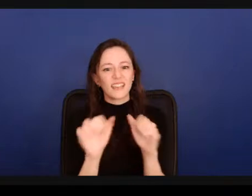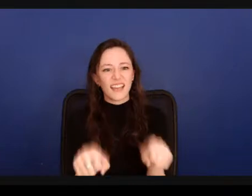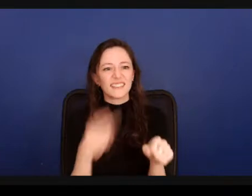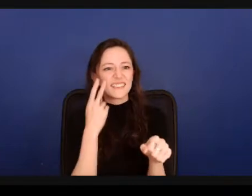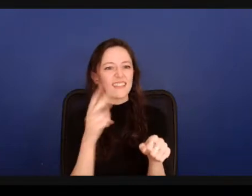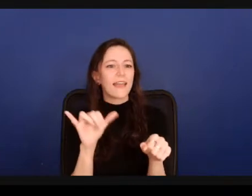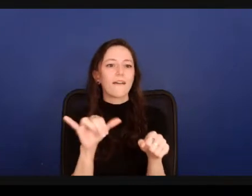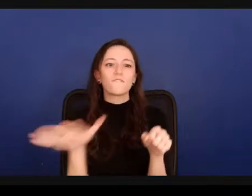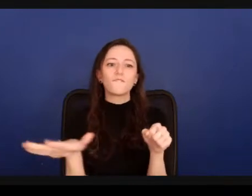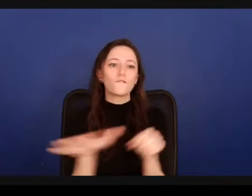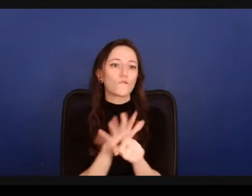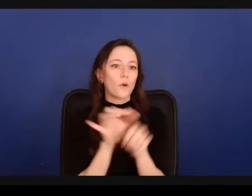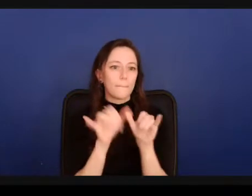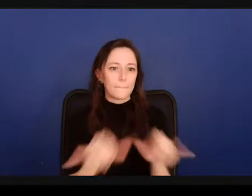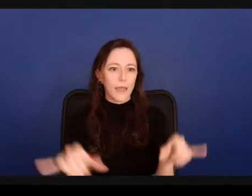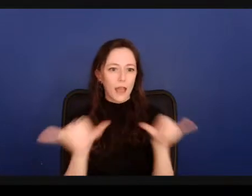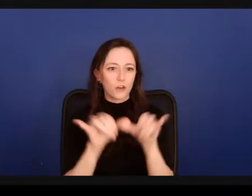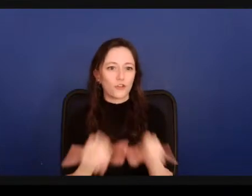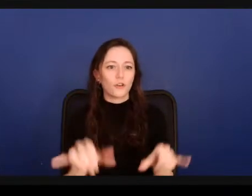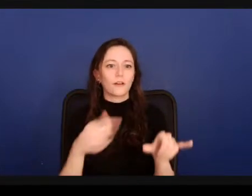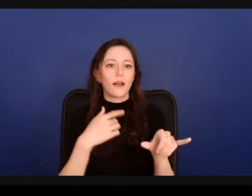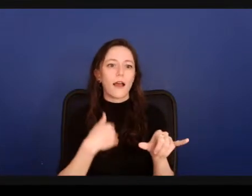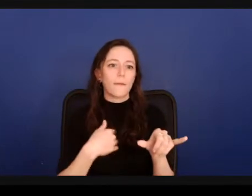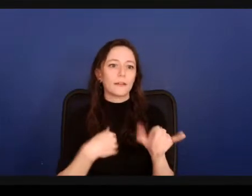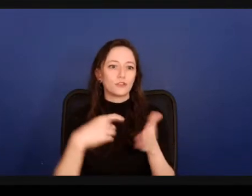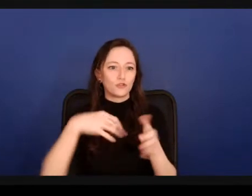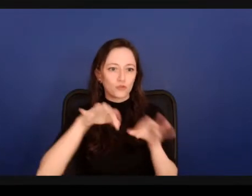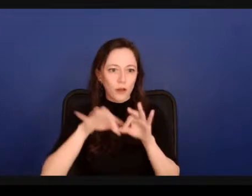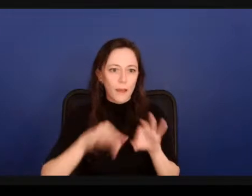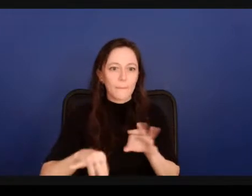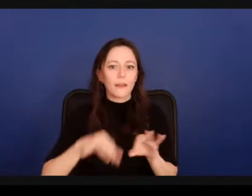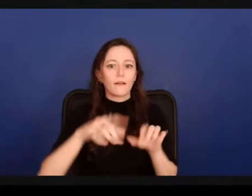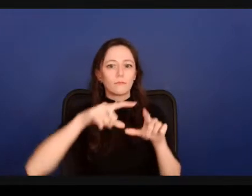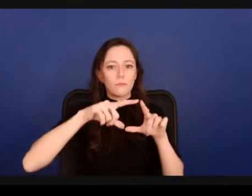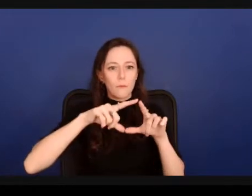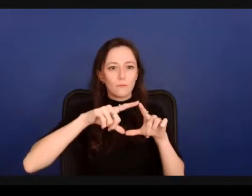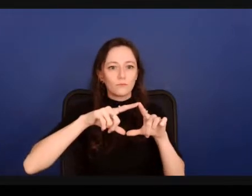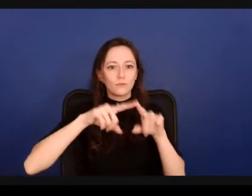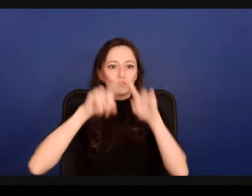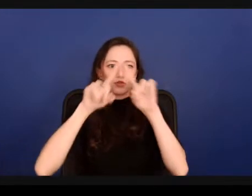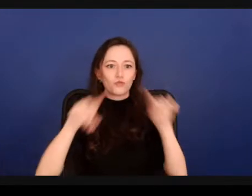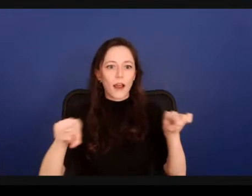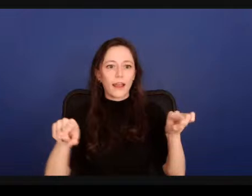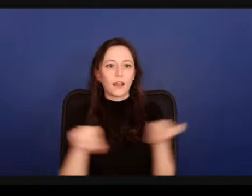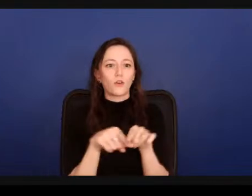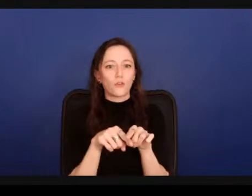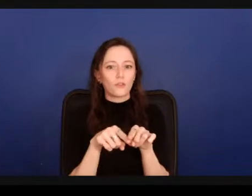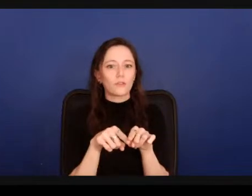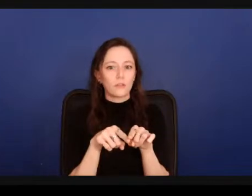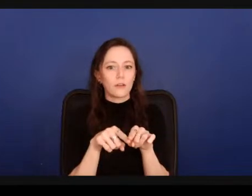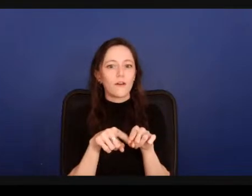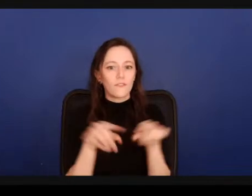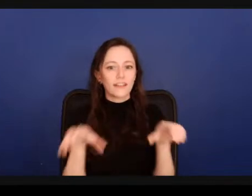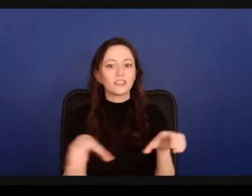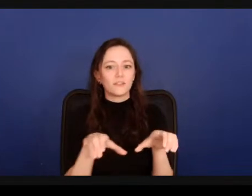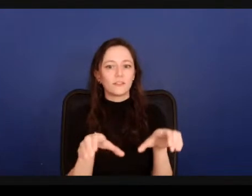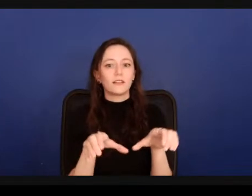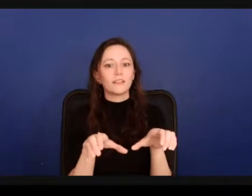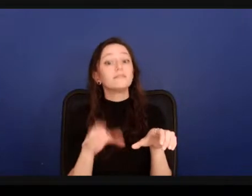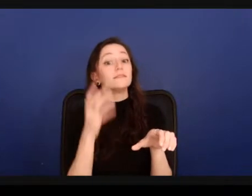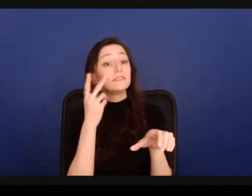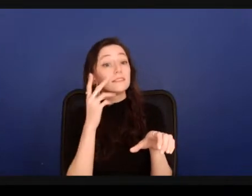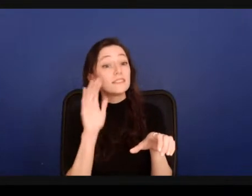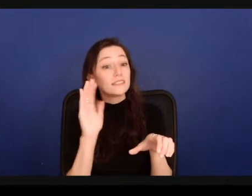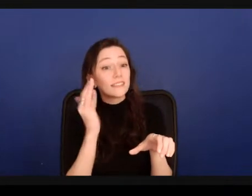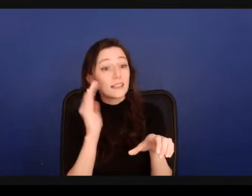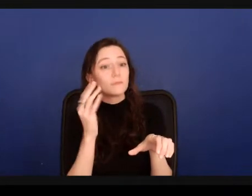describing, this magic triangle of Kilauea up here, where it seems to be filling perhaps more passively with less earthquakes